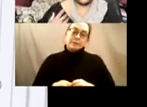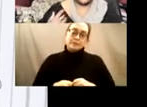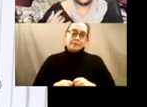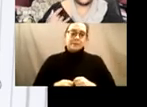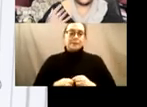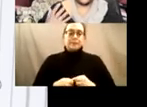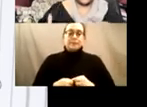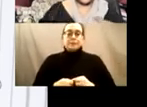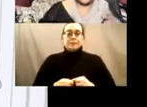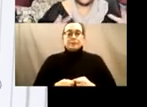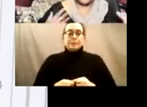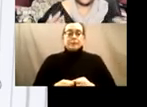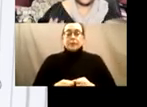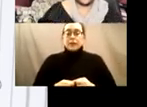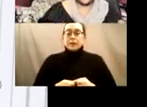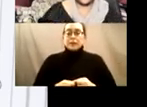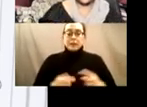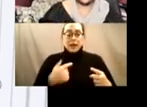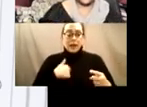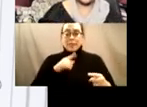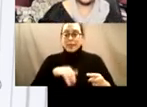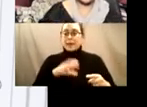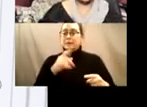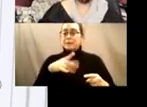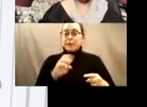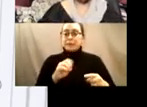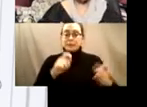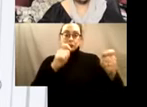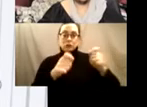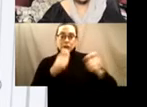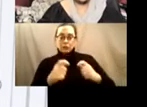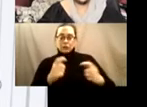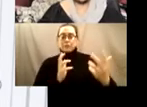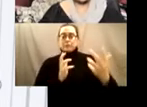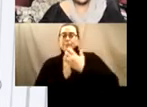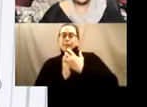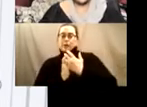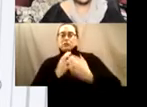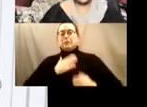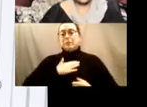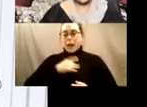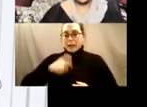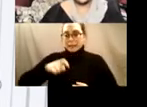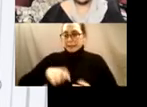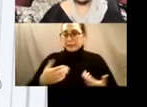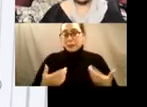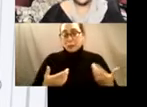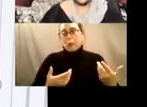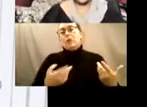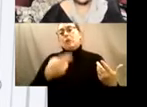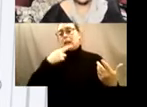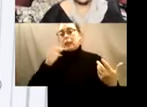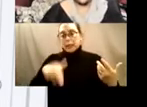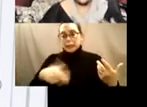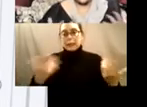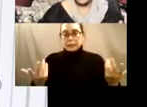up a space that fits what I need and change it around is a huge asset as a disabled artist.